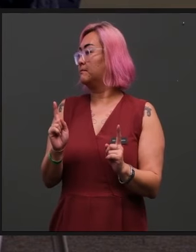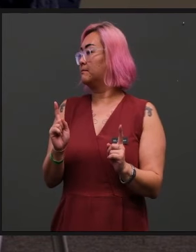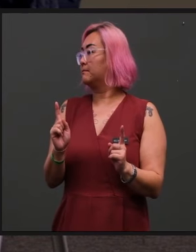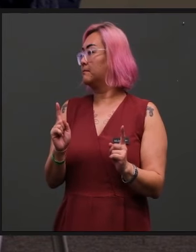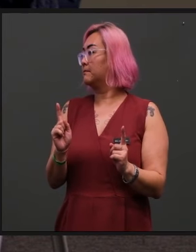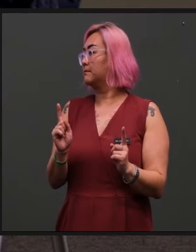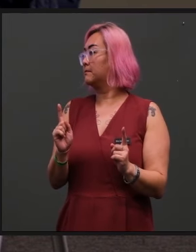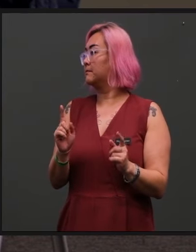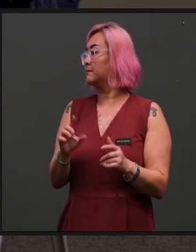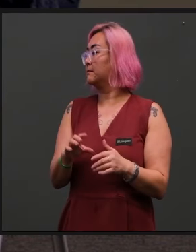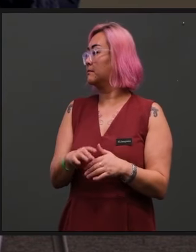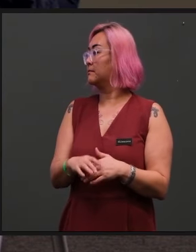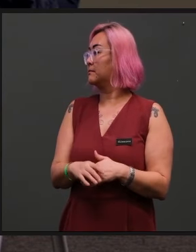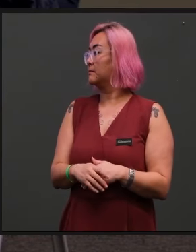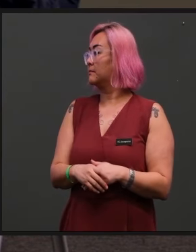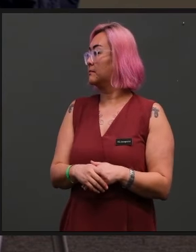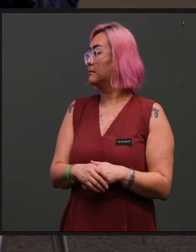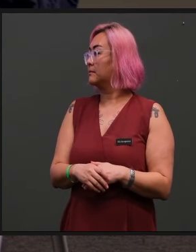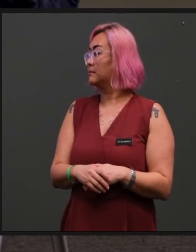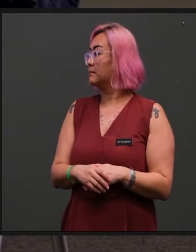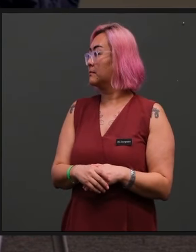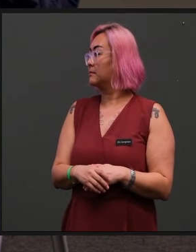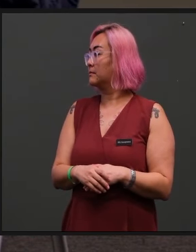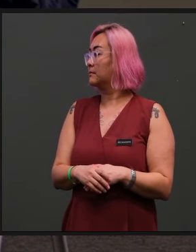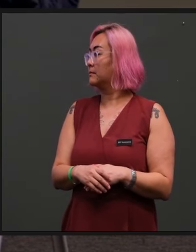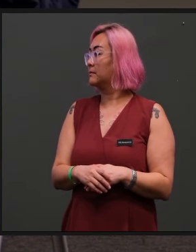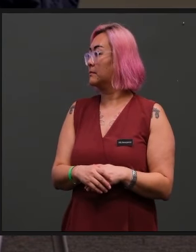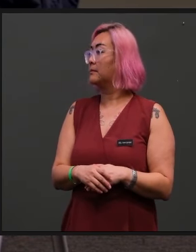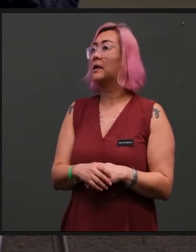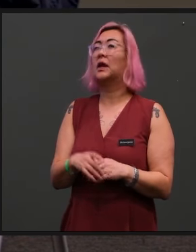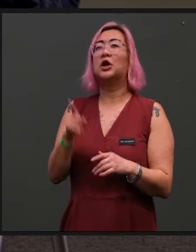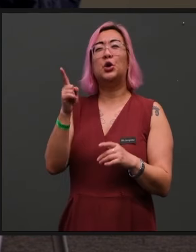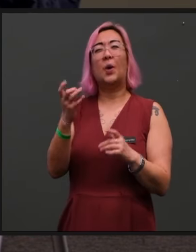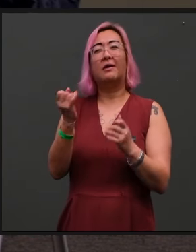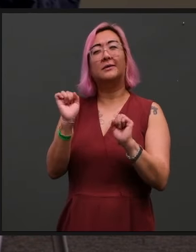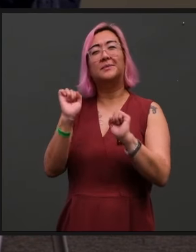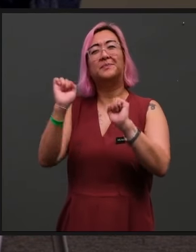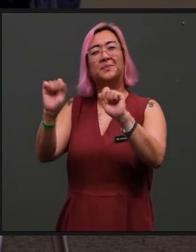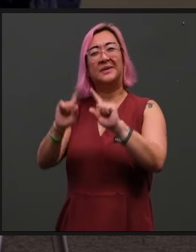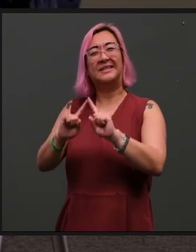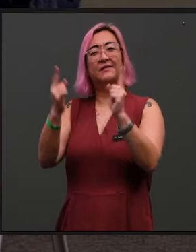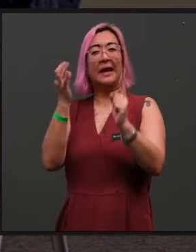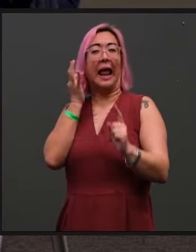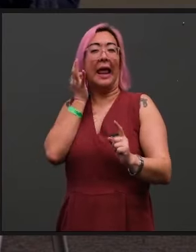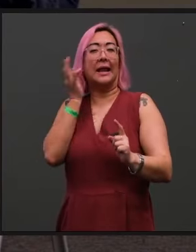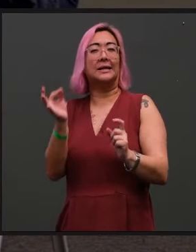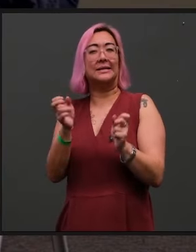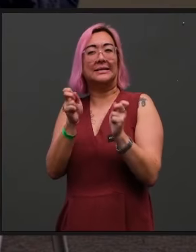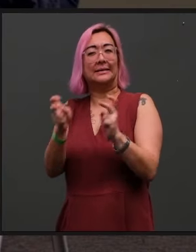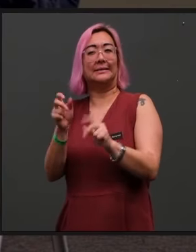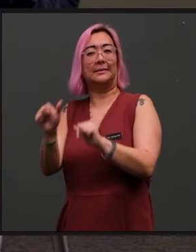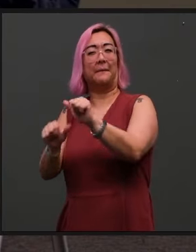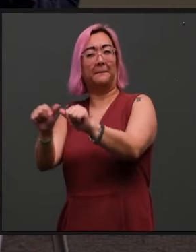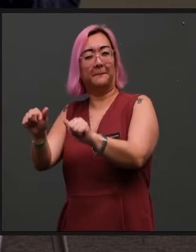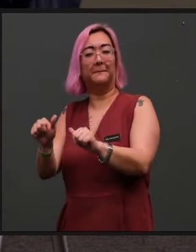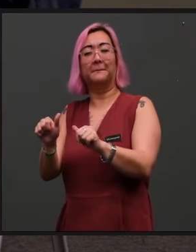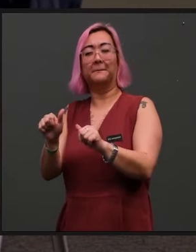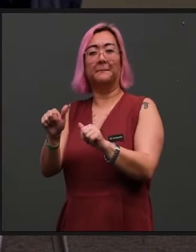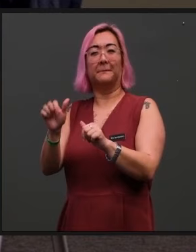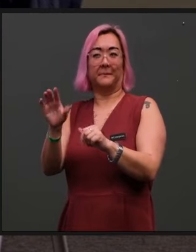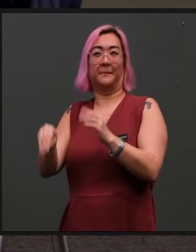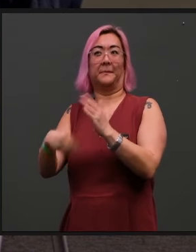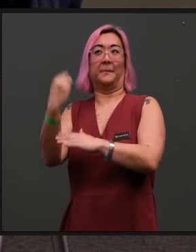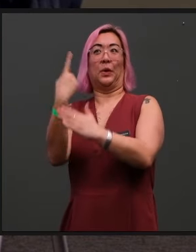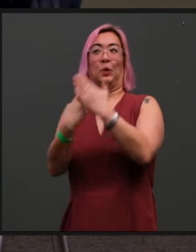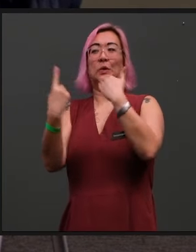more cleverly integrated hint system, right? The helpline. Yeah. So how did you